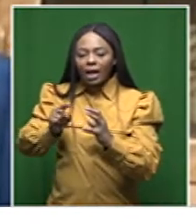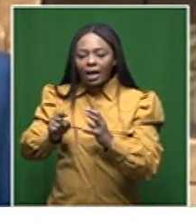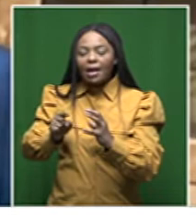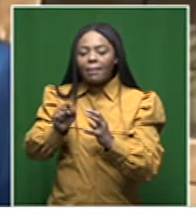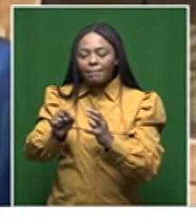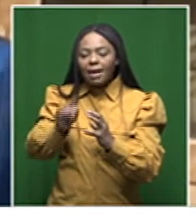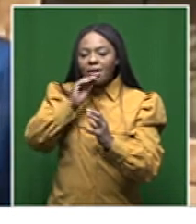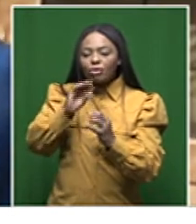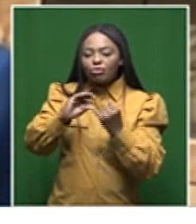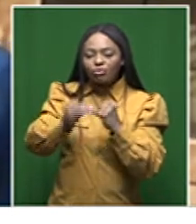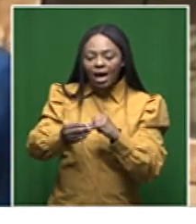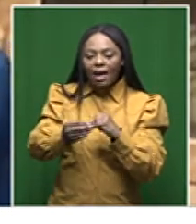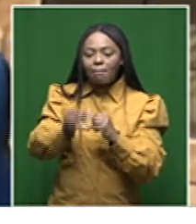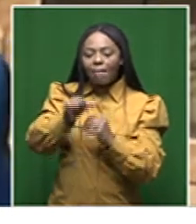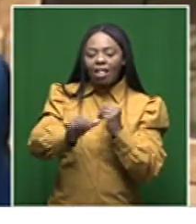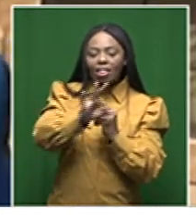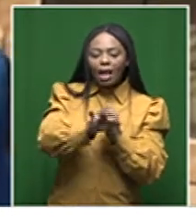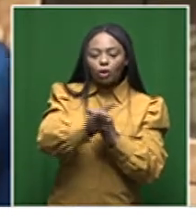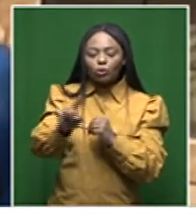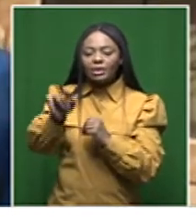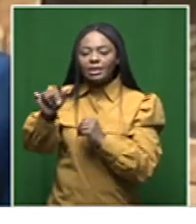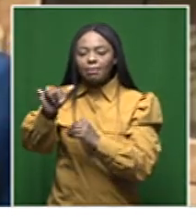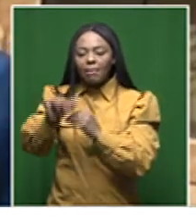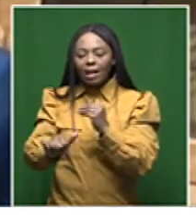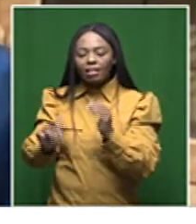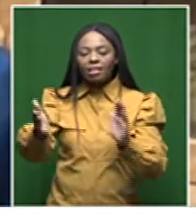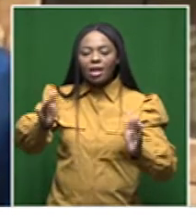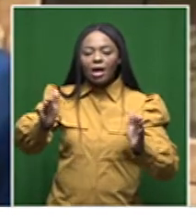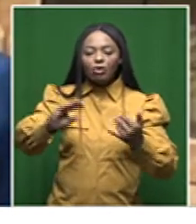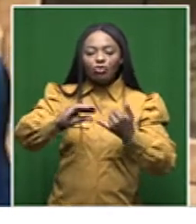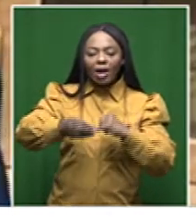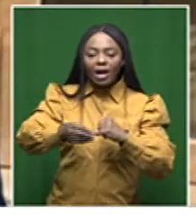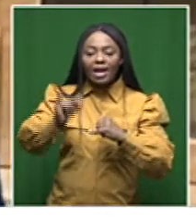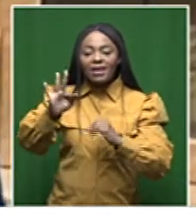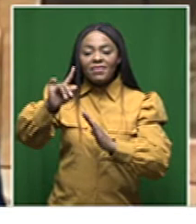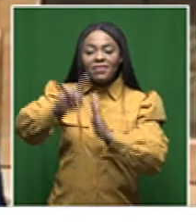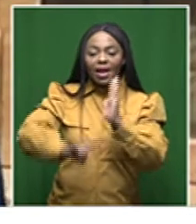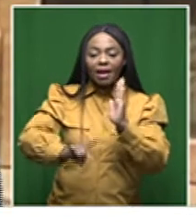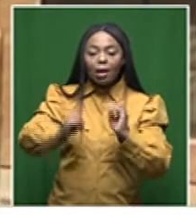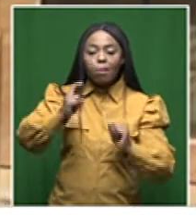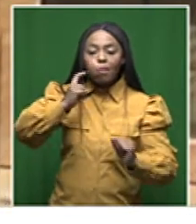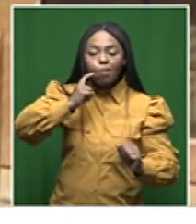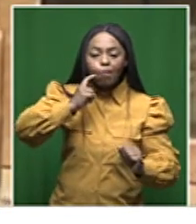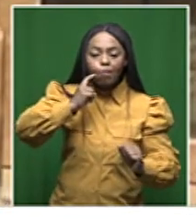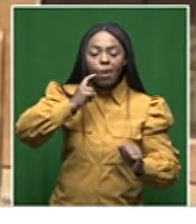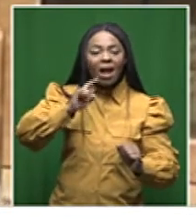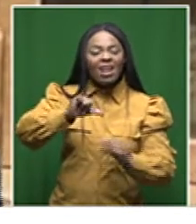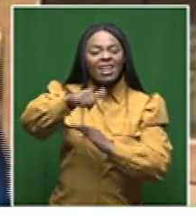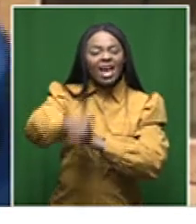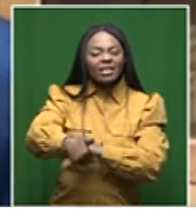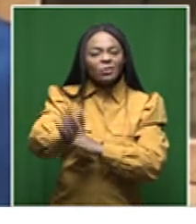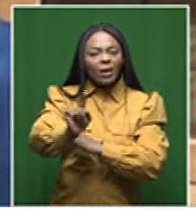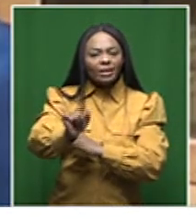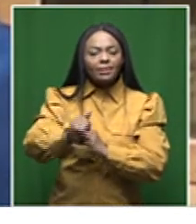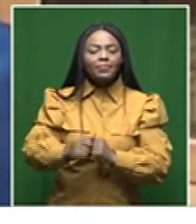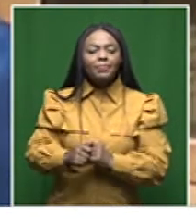try that? We say minimum 3 months to 6 months of them trying. If they fail to conceive, what will be the next step? And